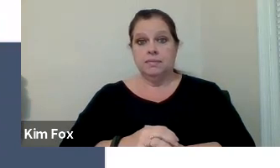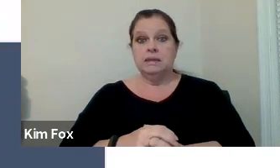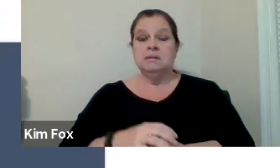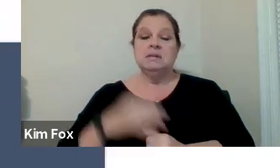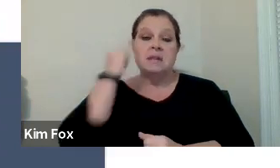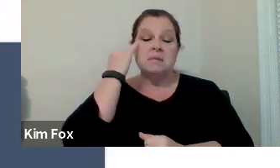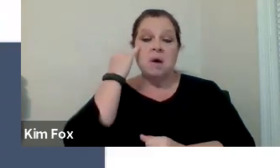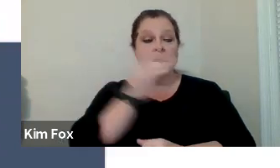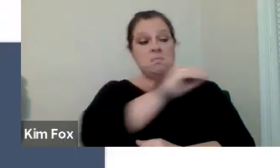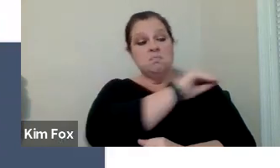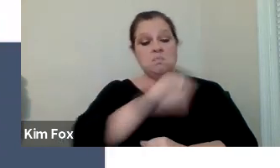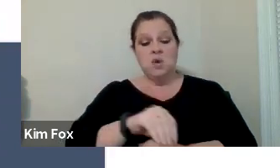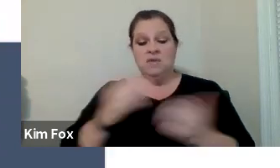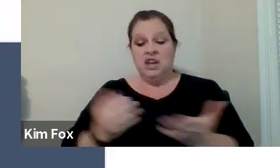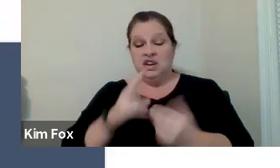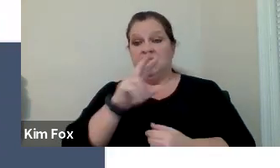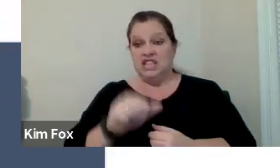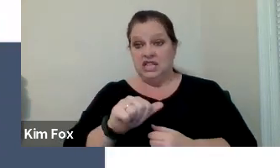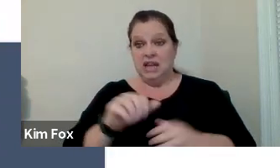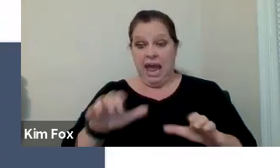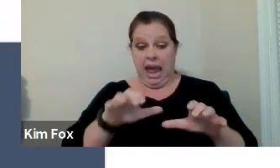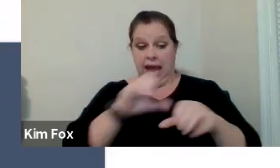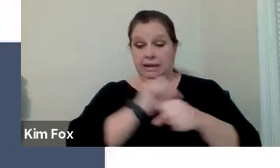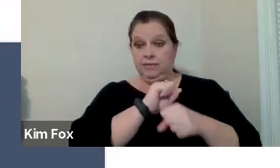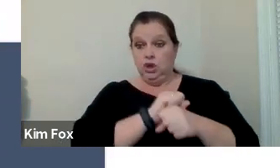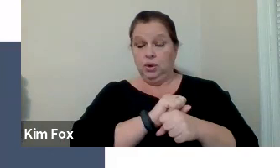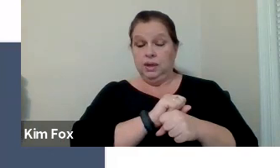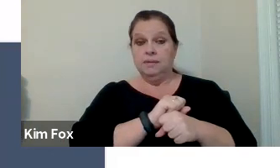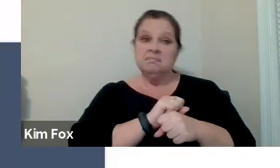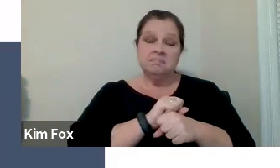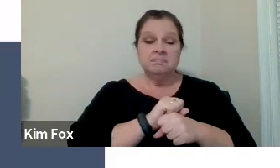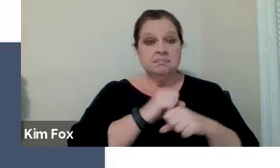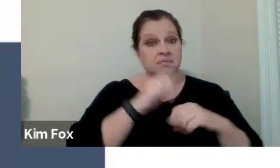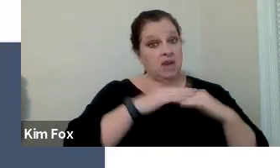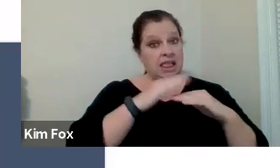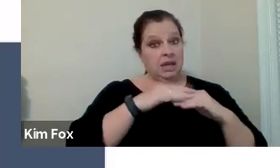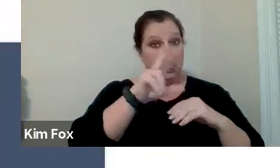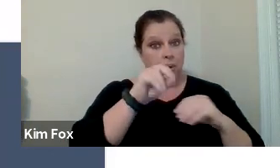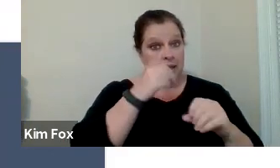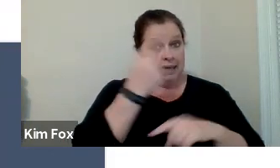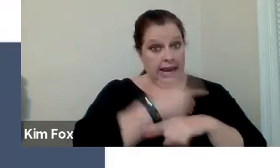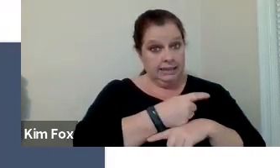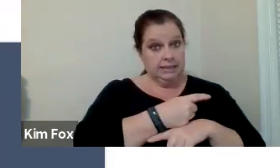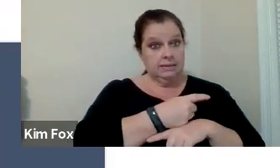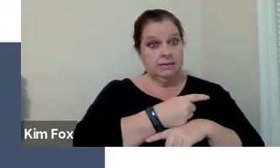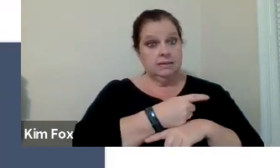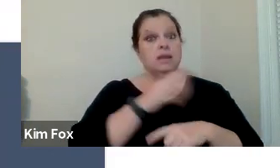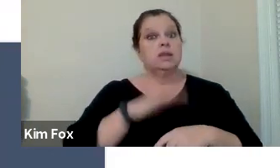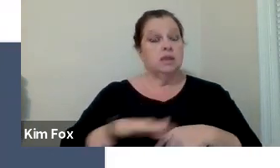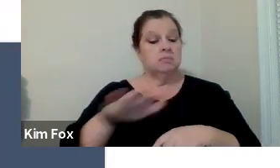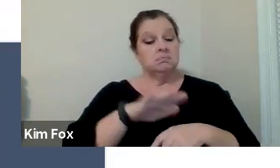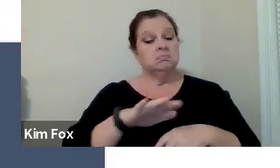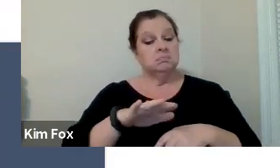here to Virginia and they're on active duty orders for at least those 30 days, then your